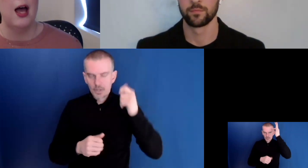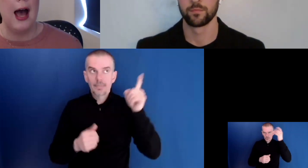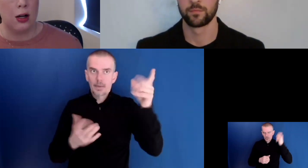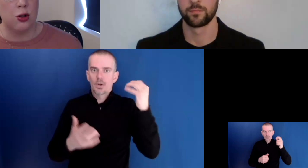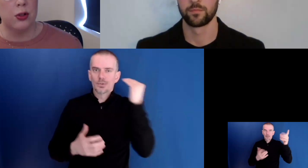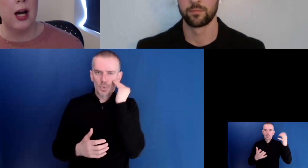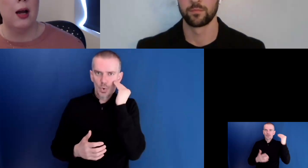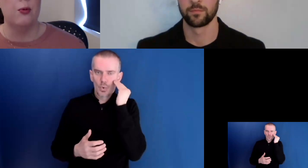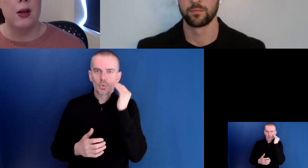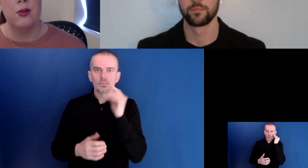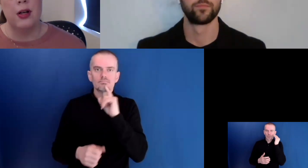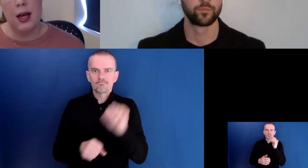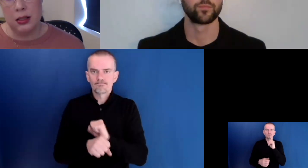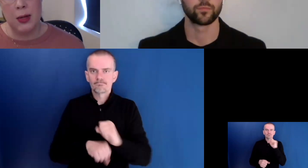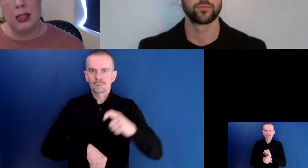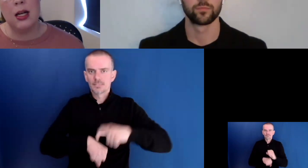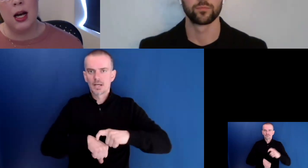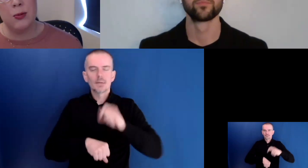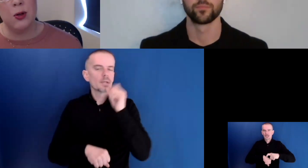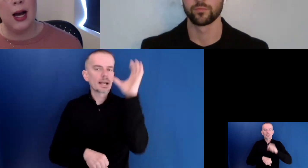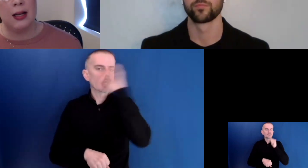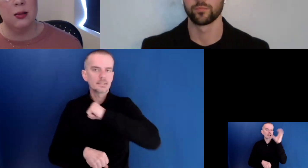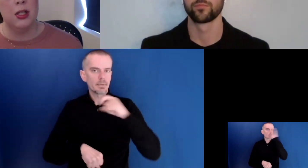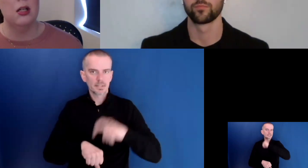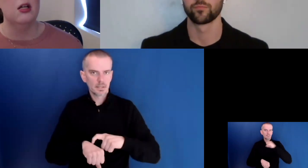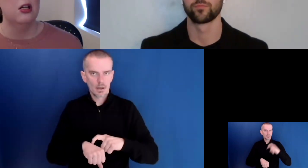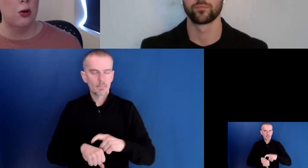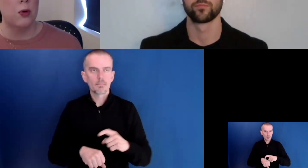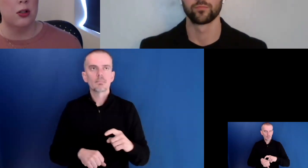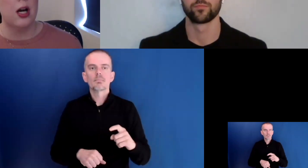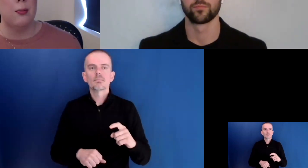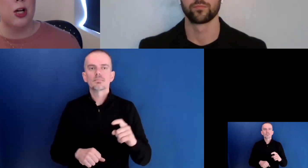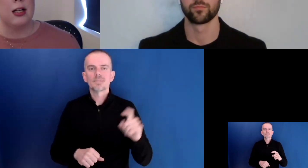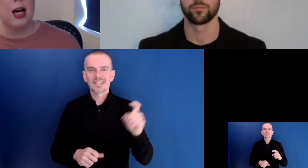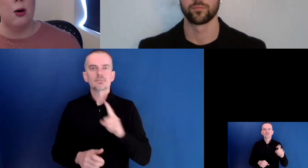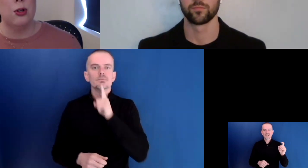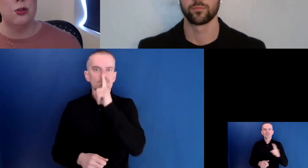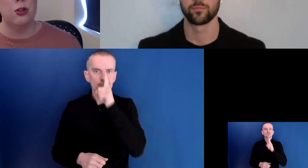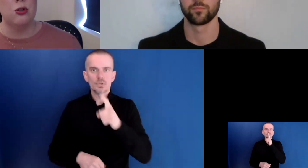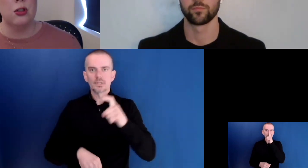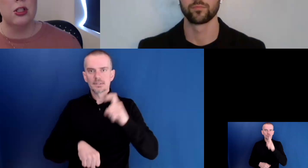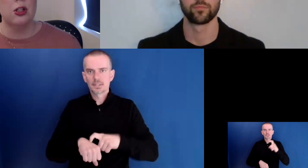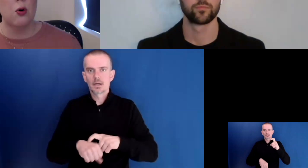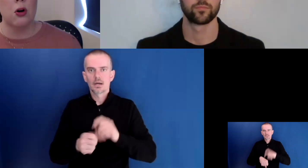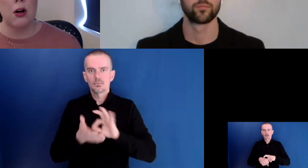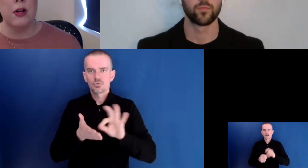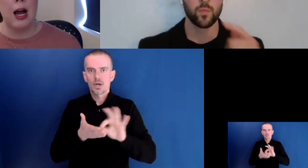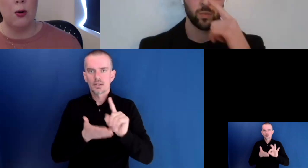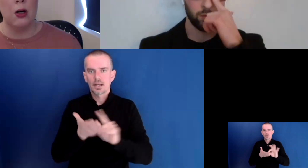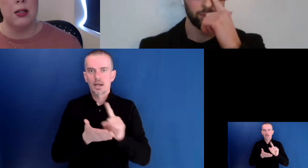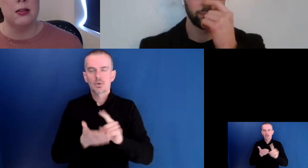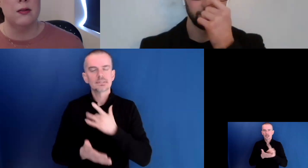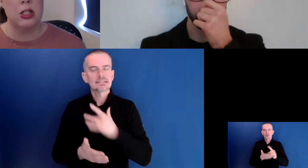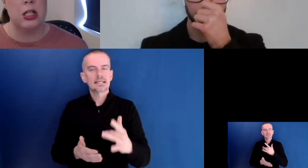know actual time rather than estimated time. So it has to be, real time tracked hours, usually to the quarter of